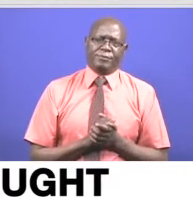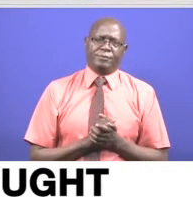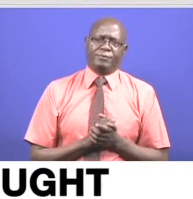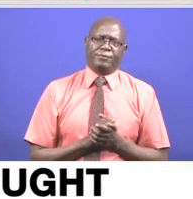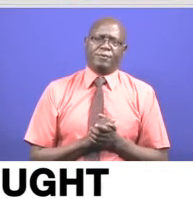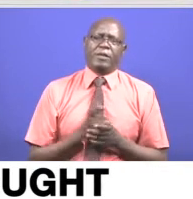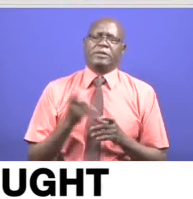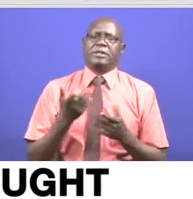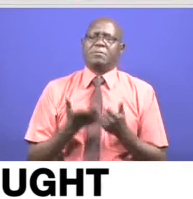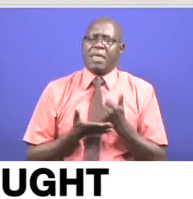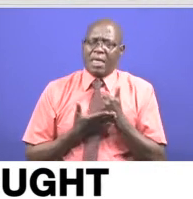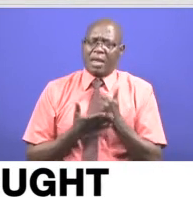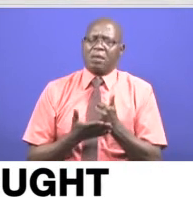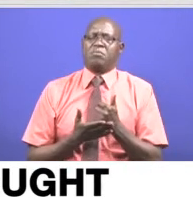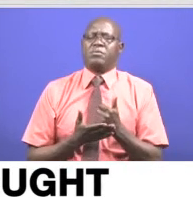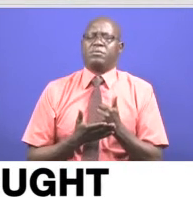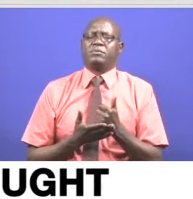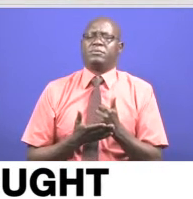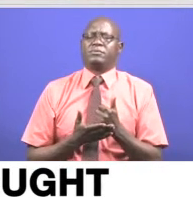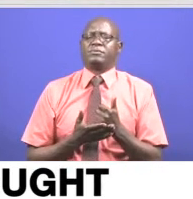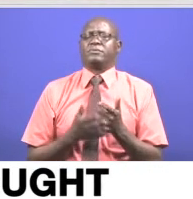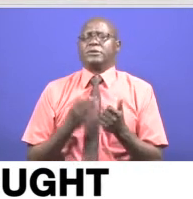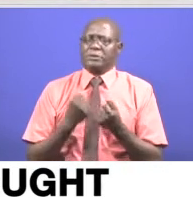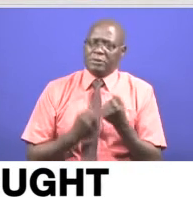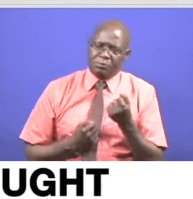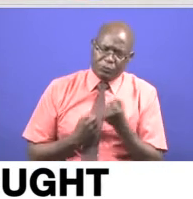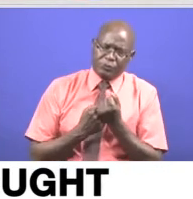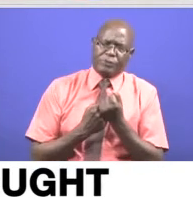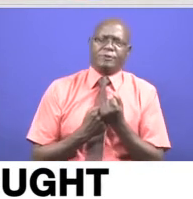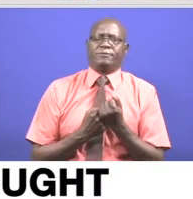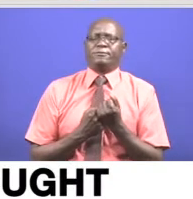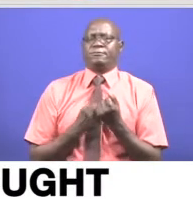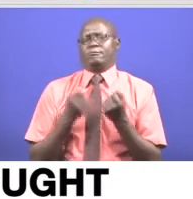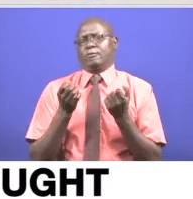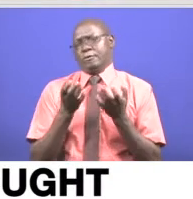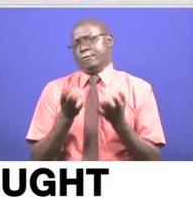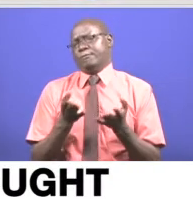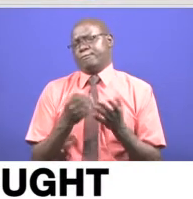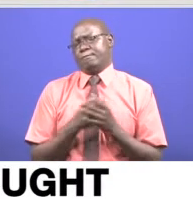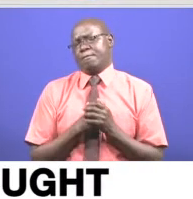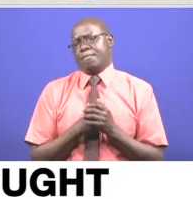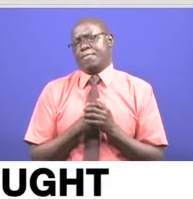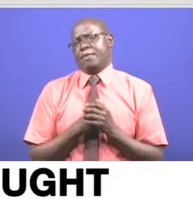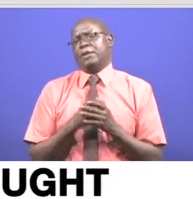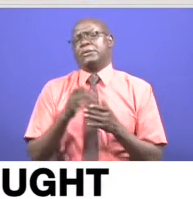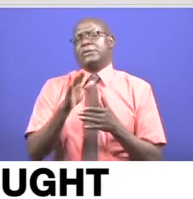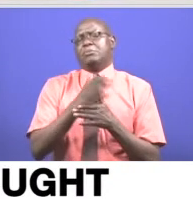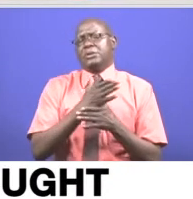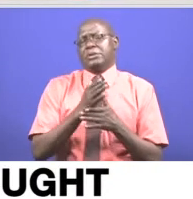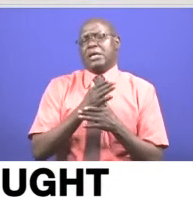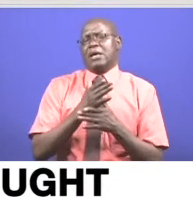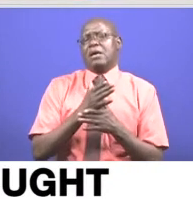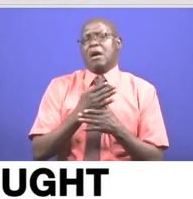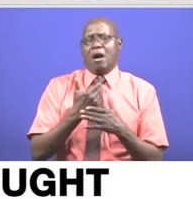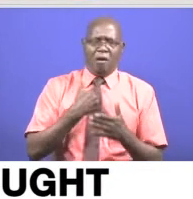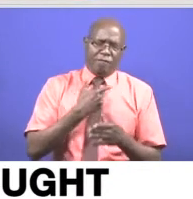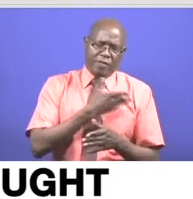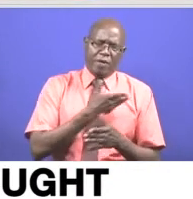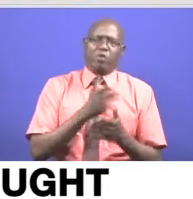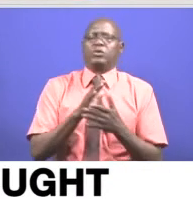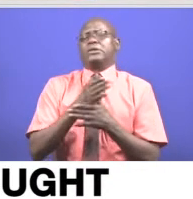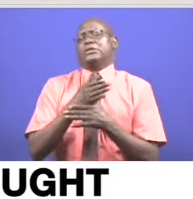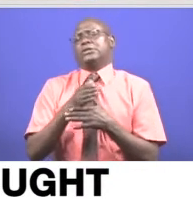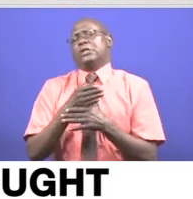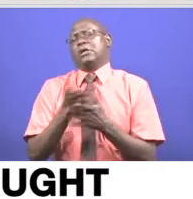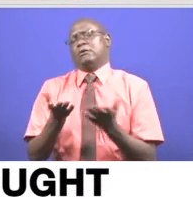we can. Let's support who we can. Let's share what we can with the person whom